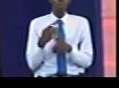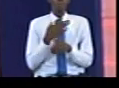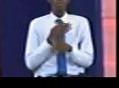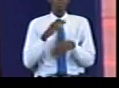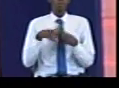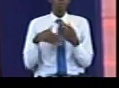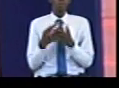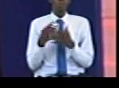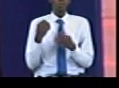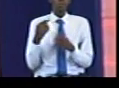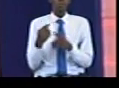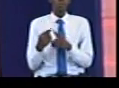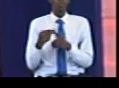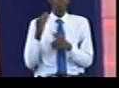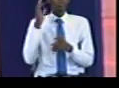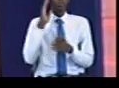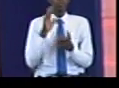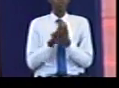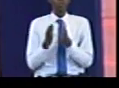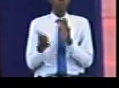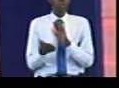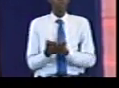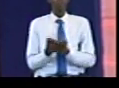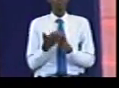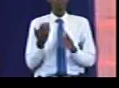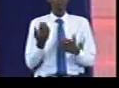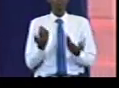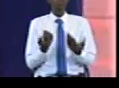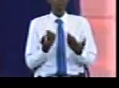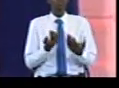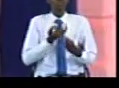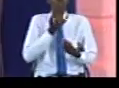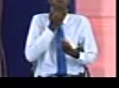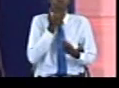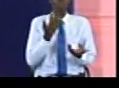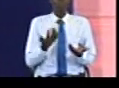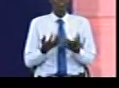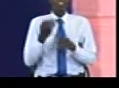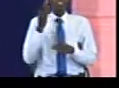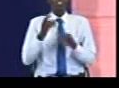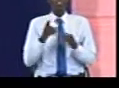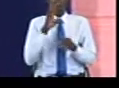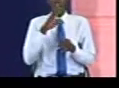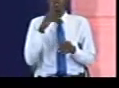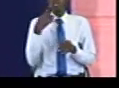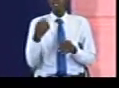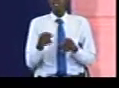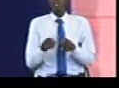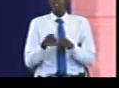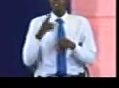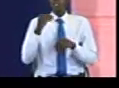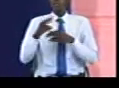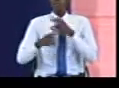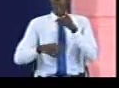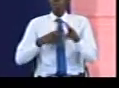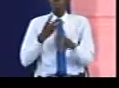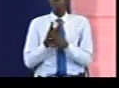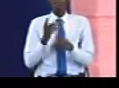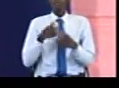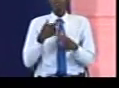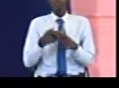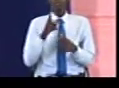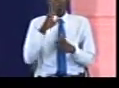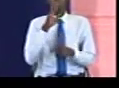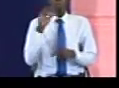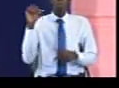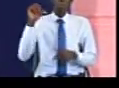all the world may become guilty before God. You know, if you're like the world, then you're guilty with the world. You're condemned with the